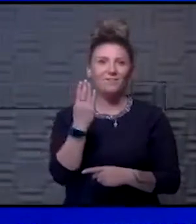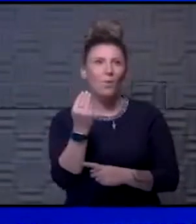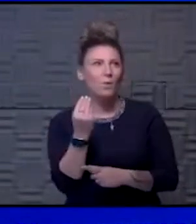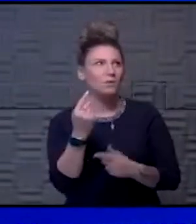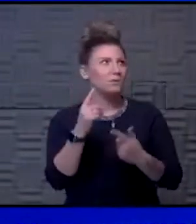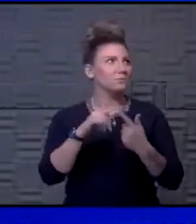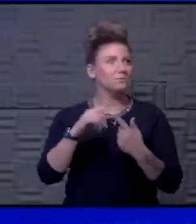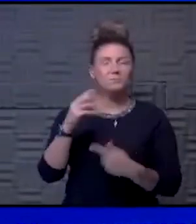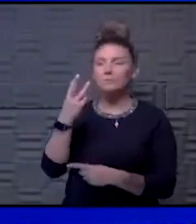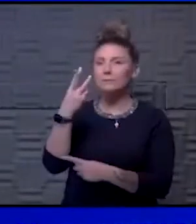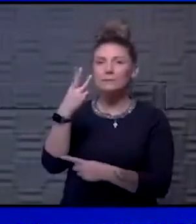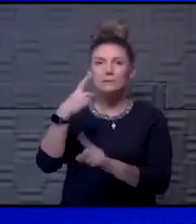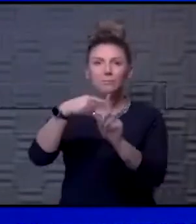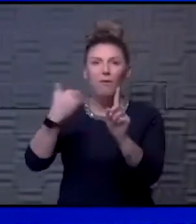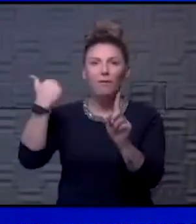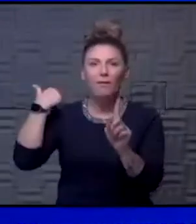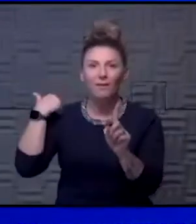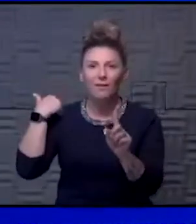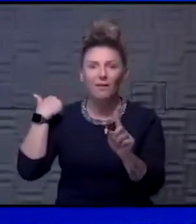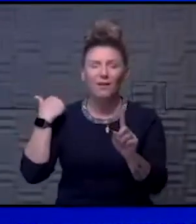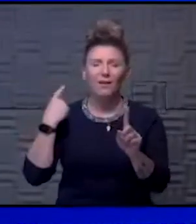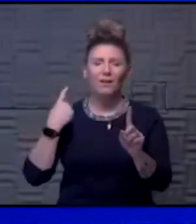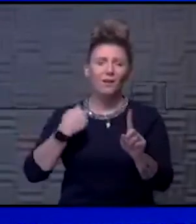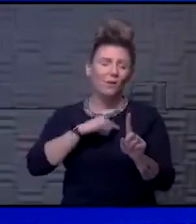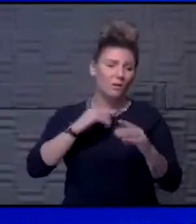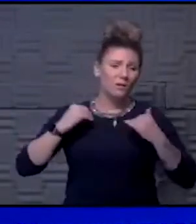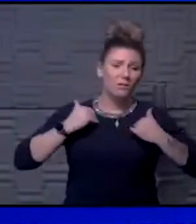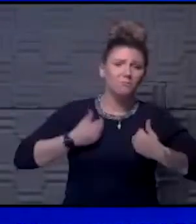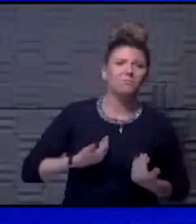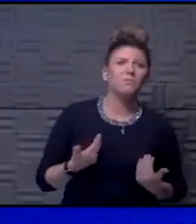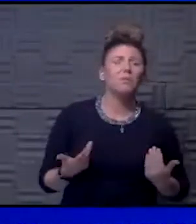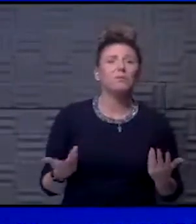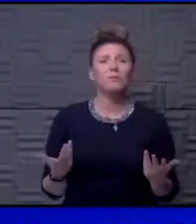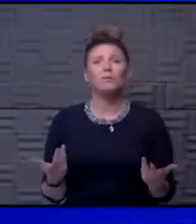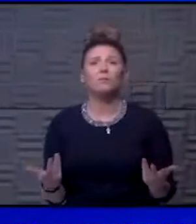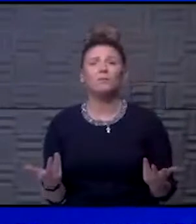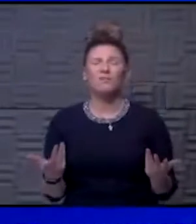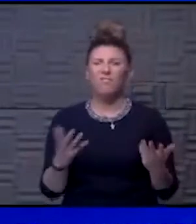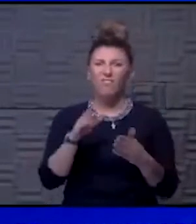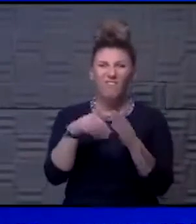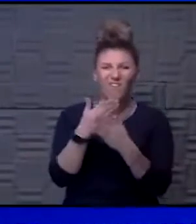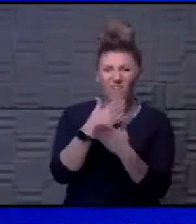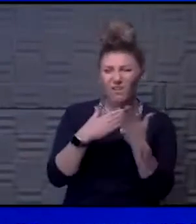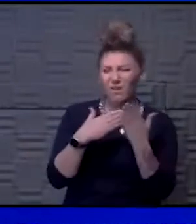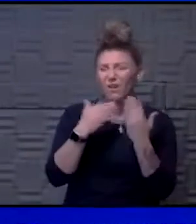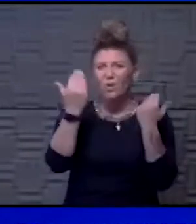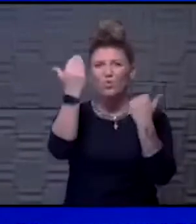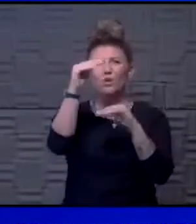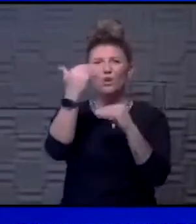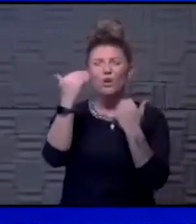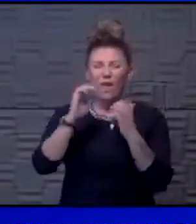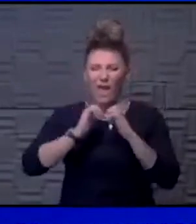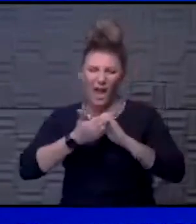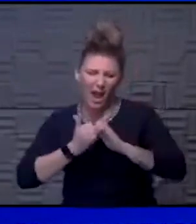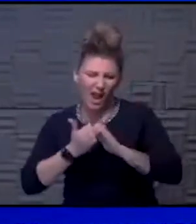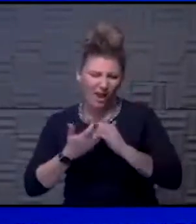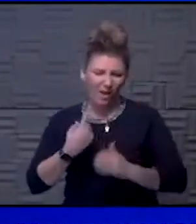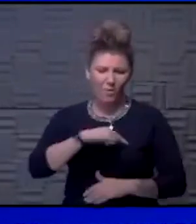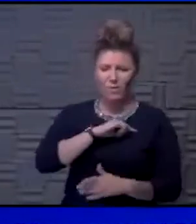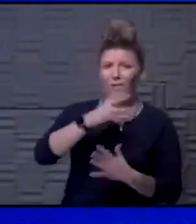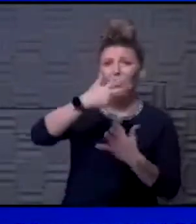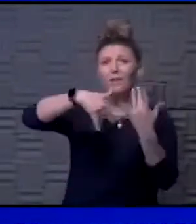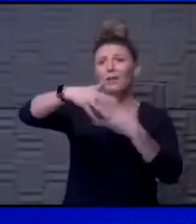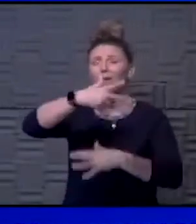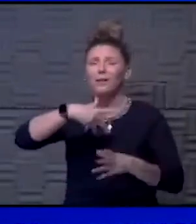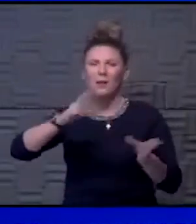16 months ago, and that we're tired in many, if not all respects, of the restrictions on how we interact